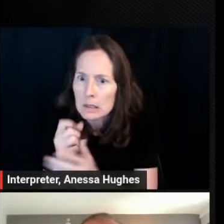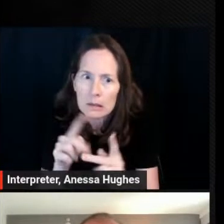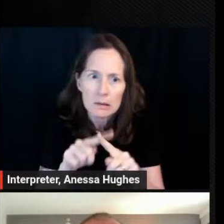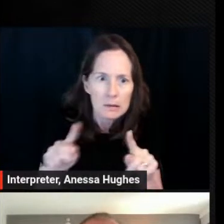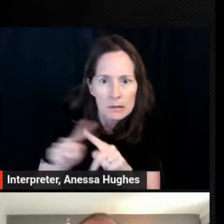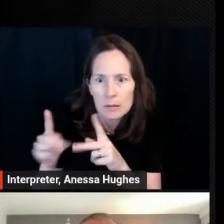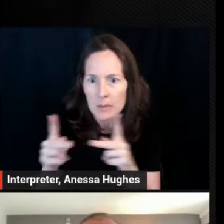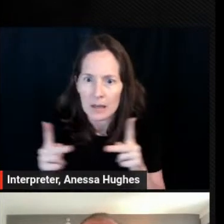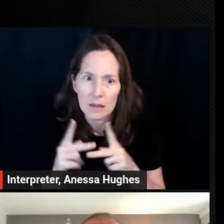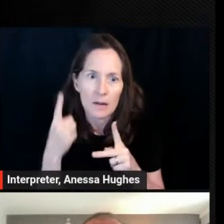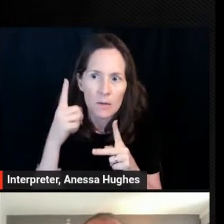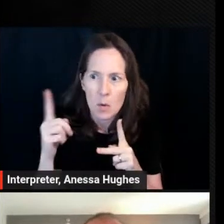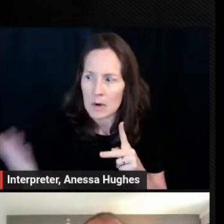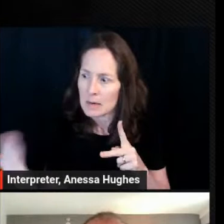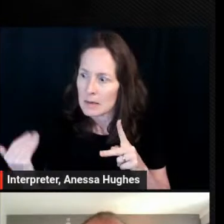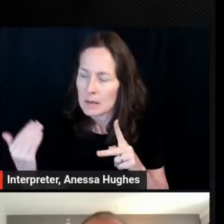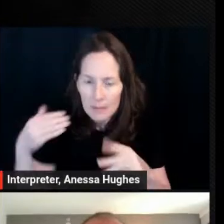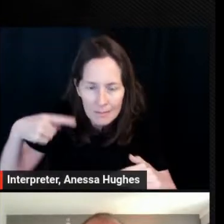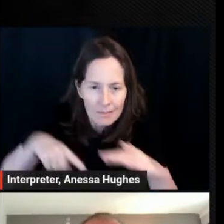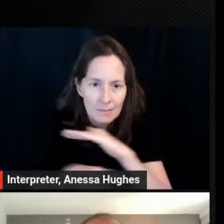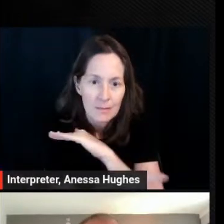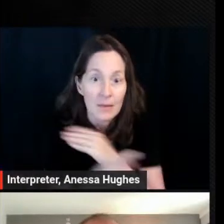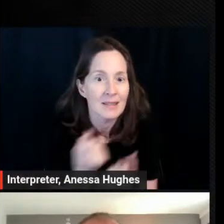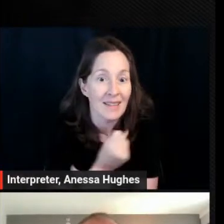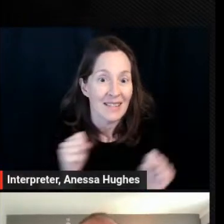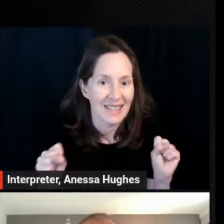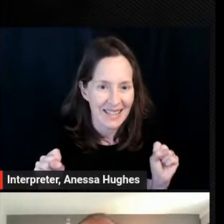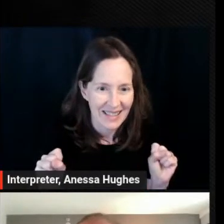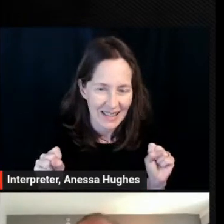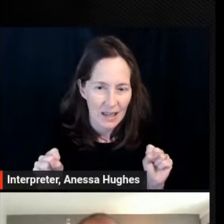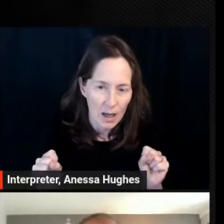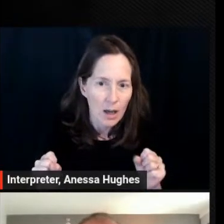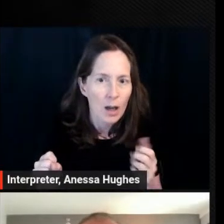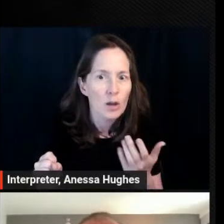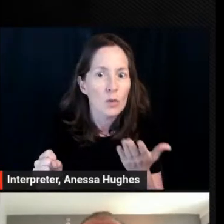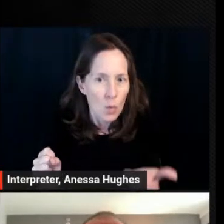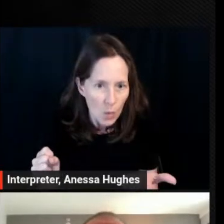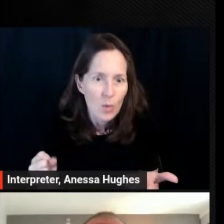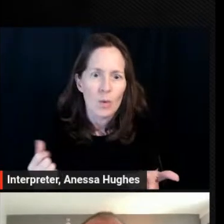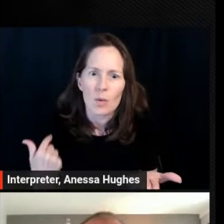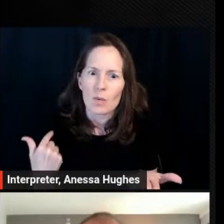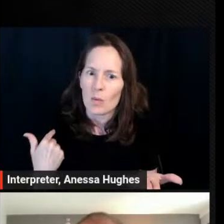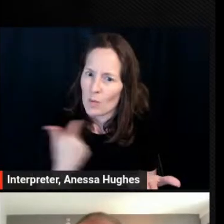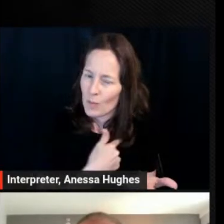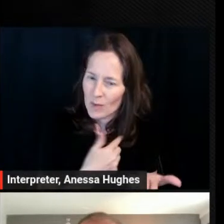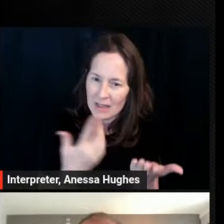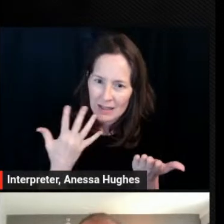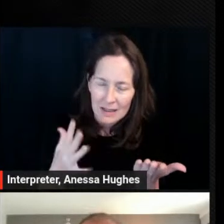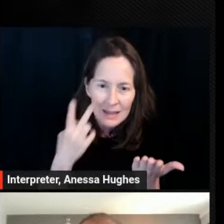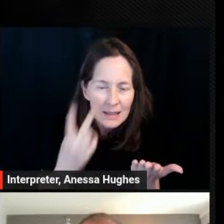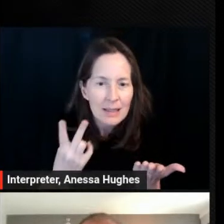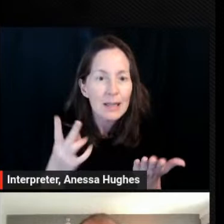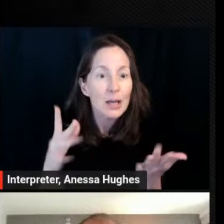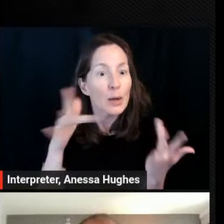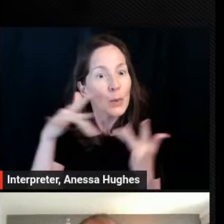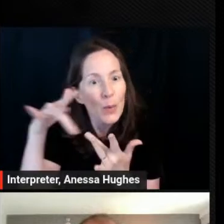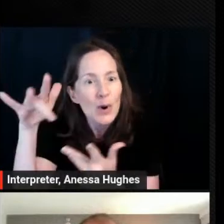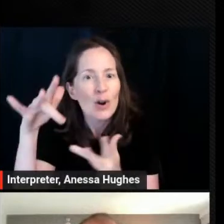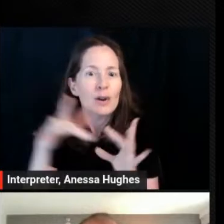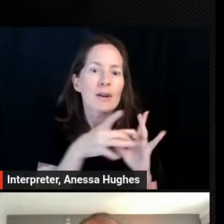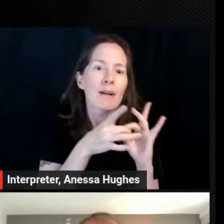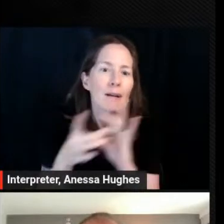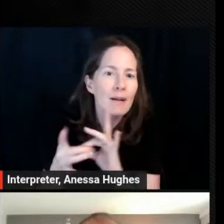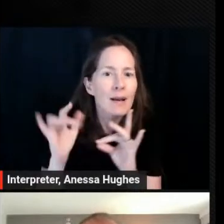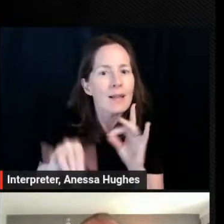like Tubman now command our attention, and there are Underground Railroad walking tours, TV shows, museums. There's a